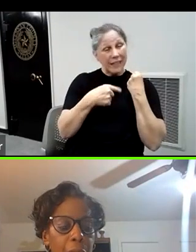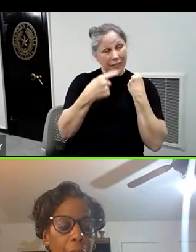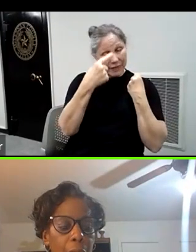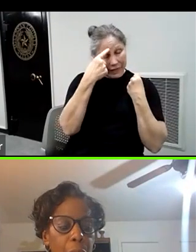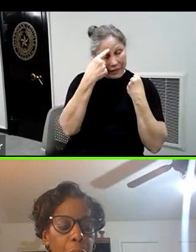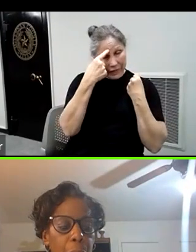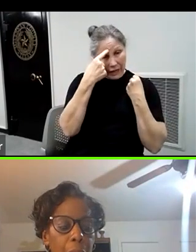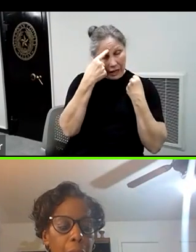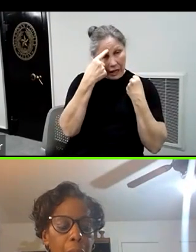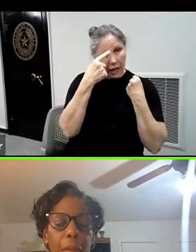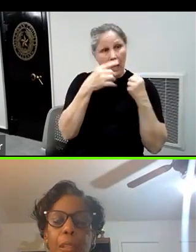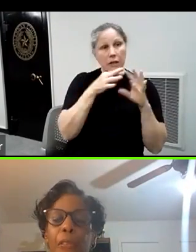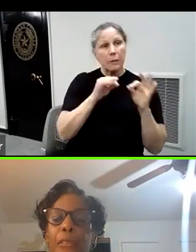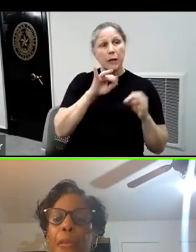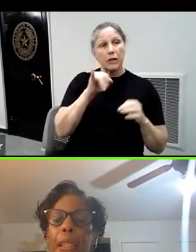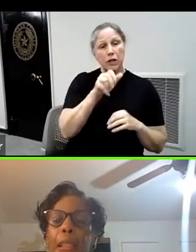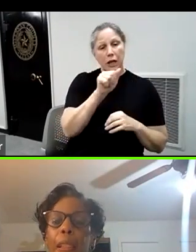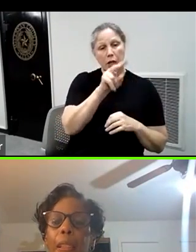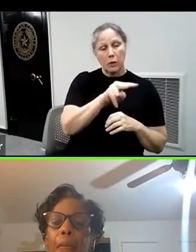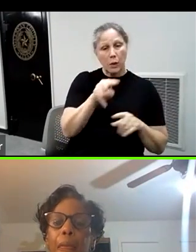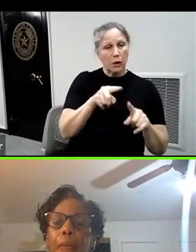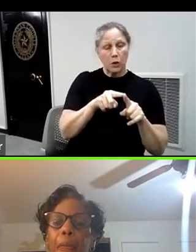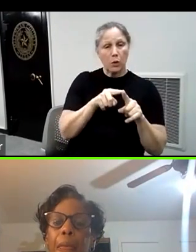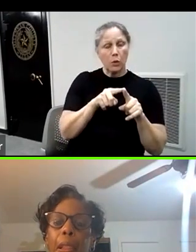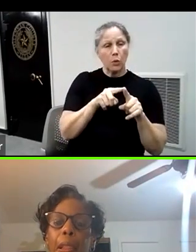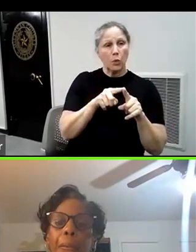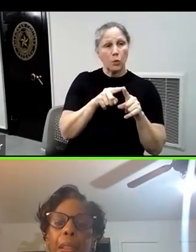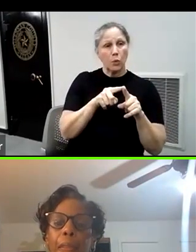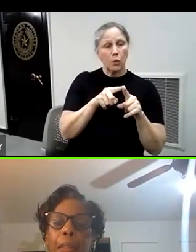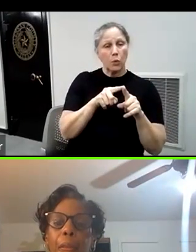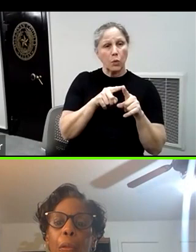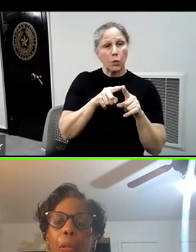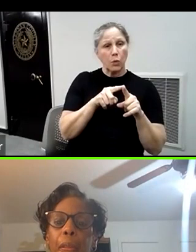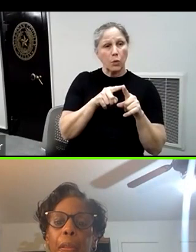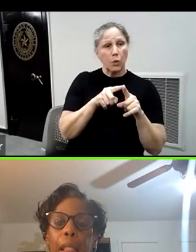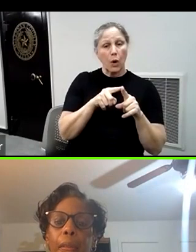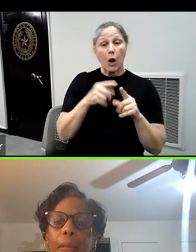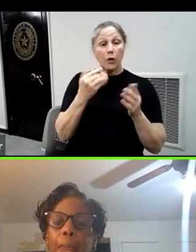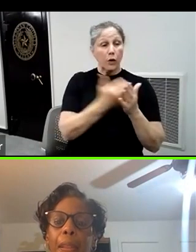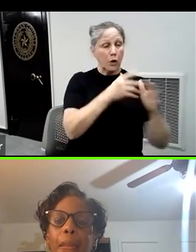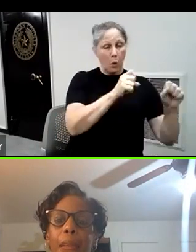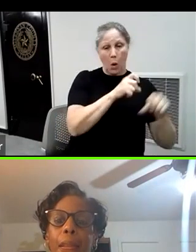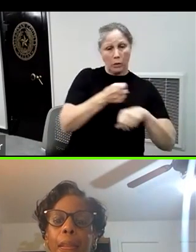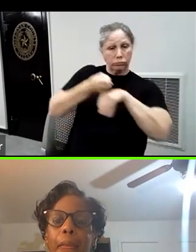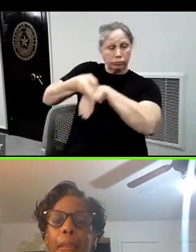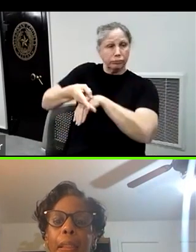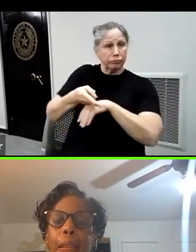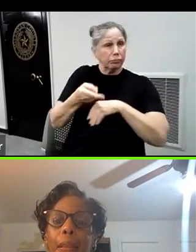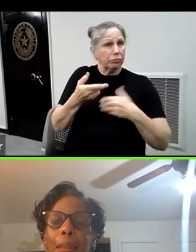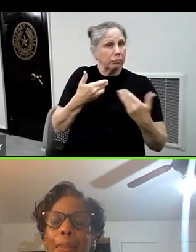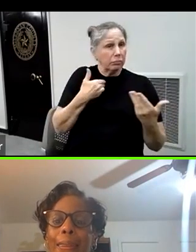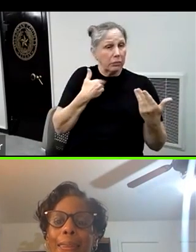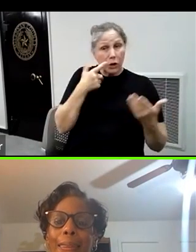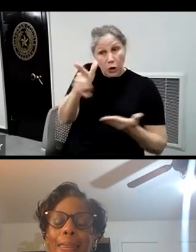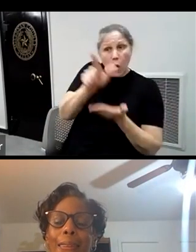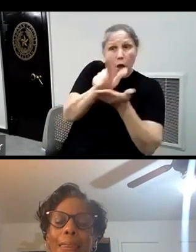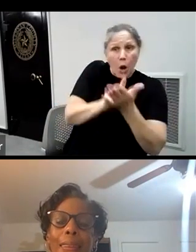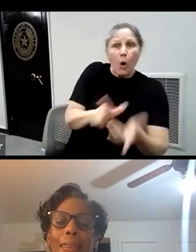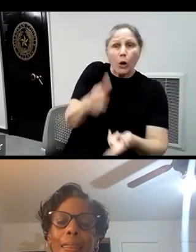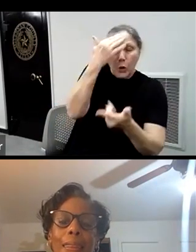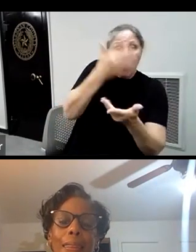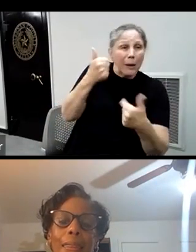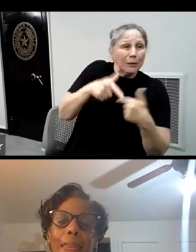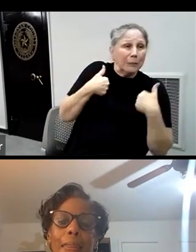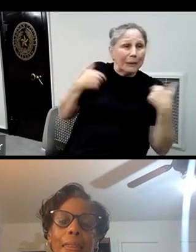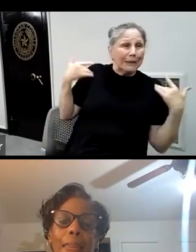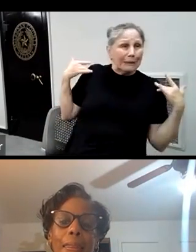to GA 22 is overwritten with the adoption of the new order. But you're the attorney. Well,